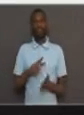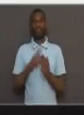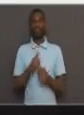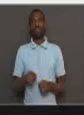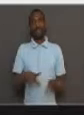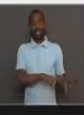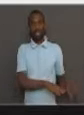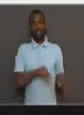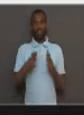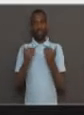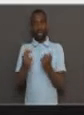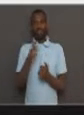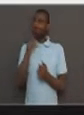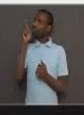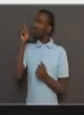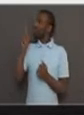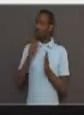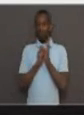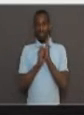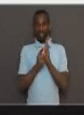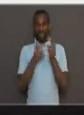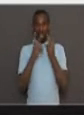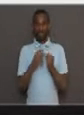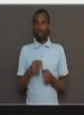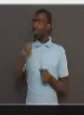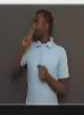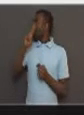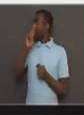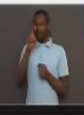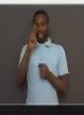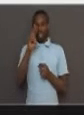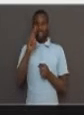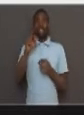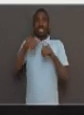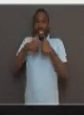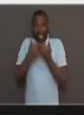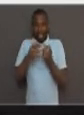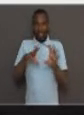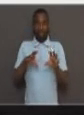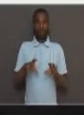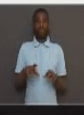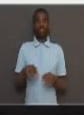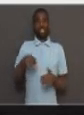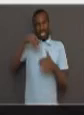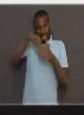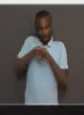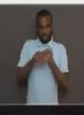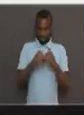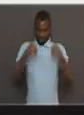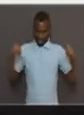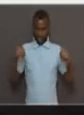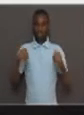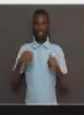Students, here we see an example of uranium undergoing induced